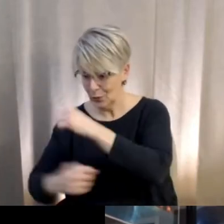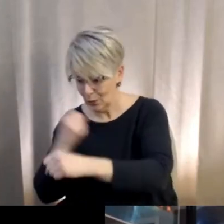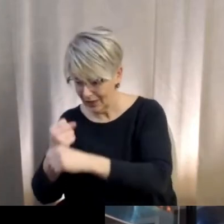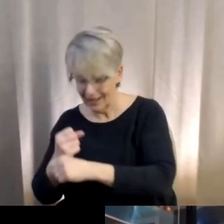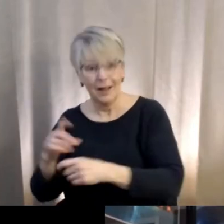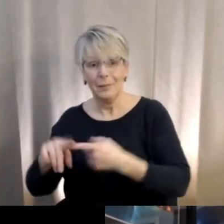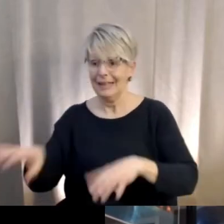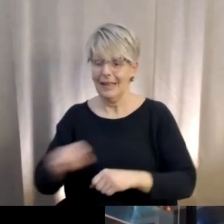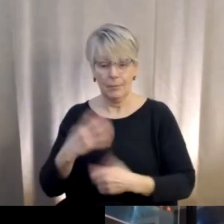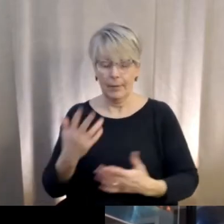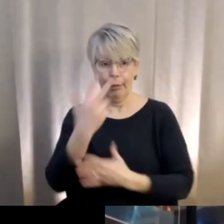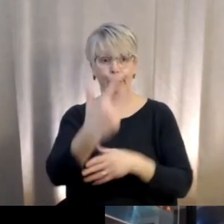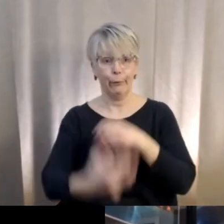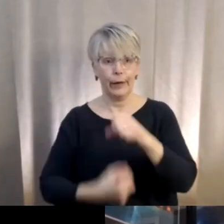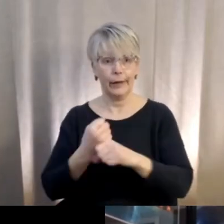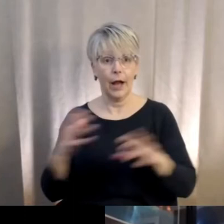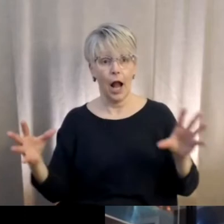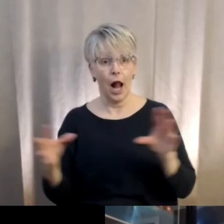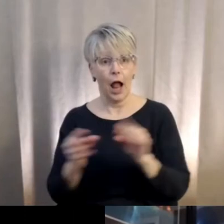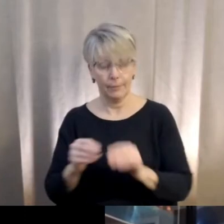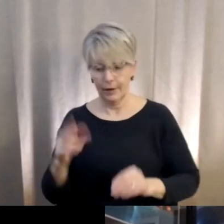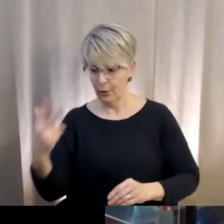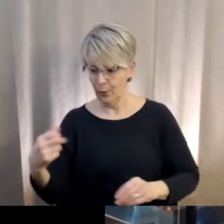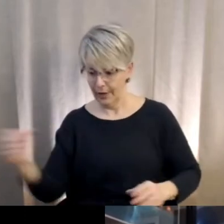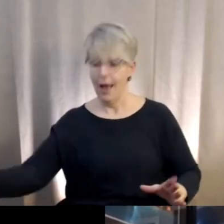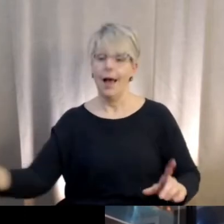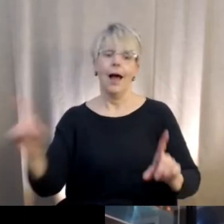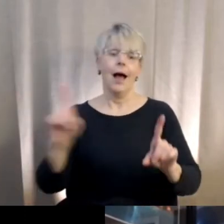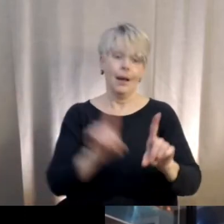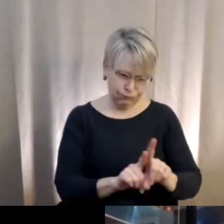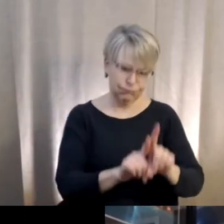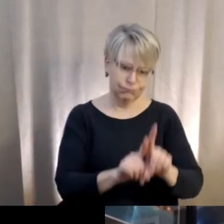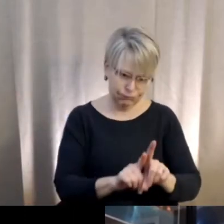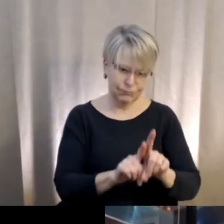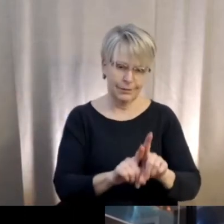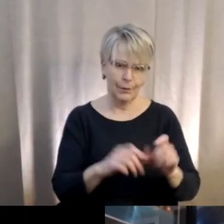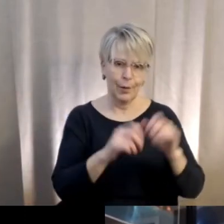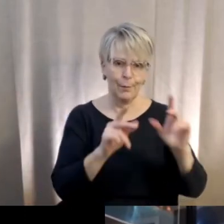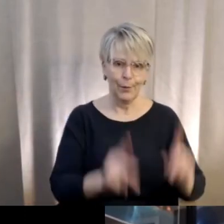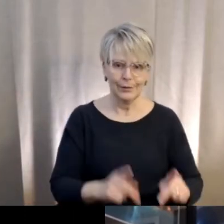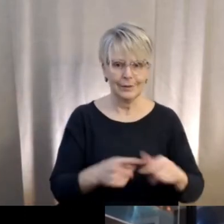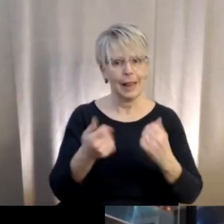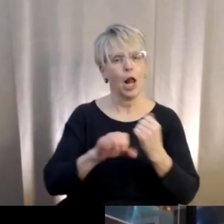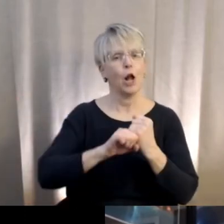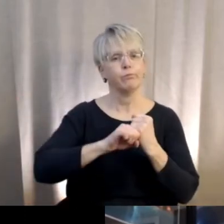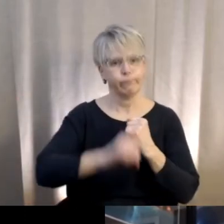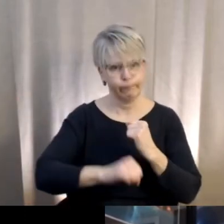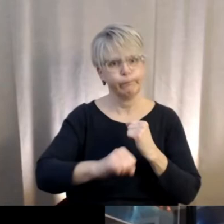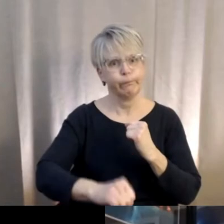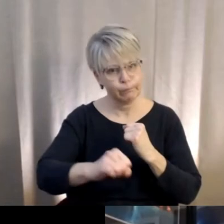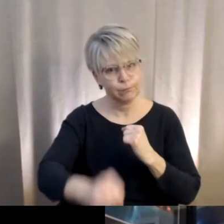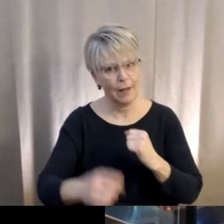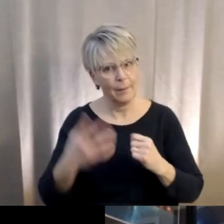know, to find someone to assist you and to get the dog into your home. It's just because the process is vast and